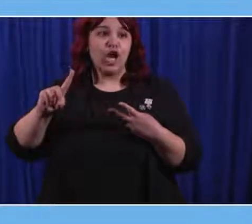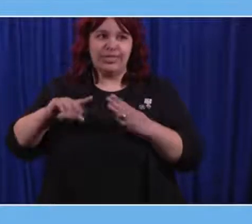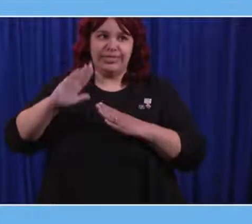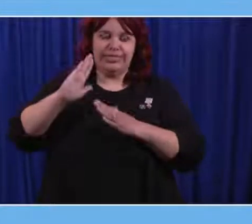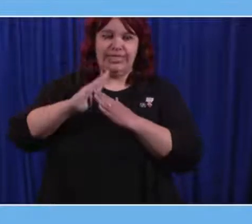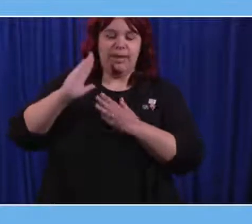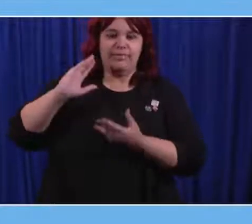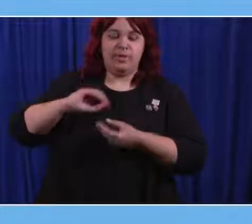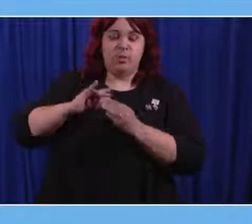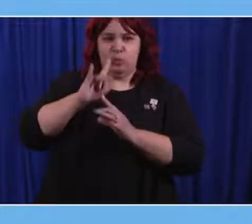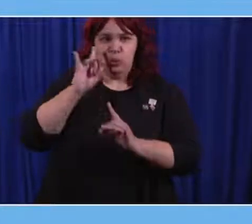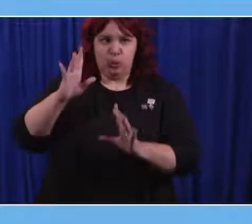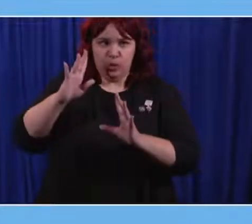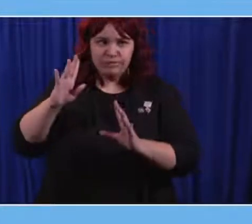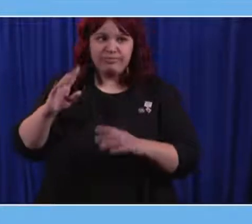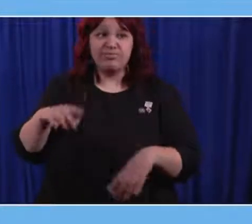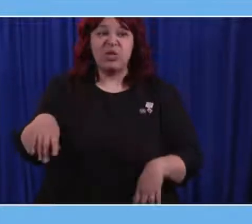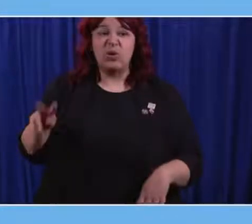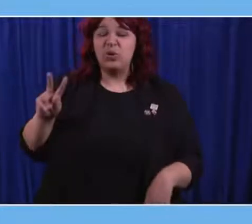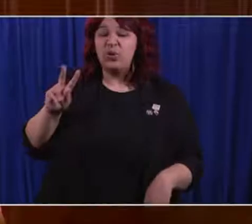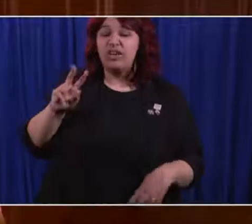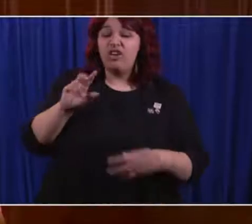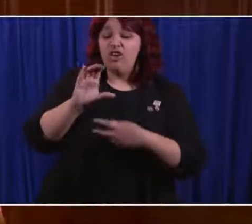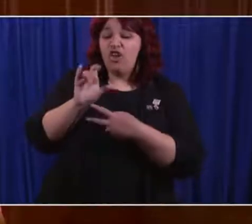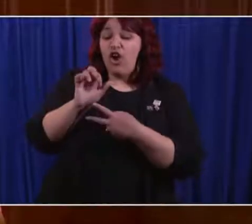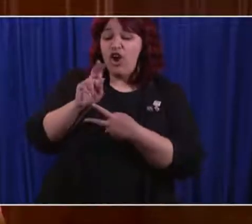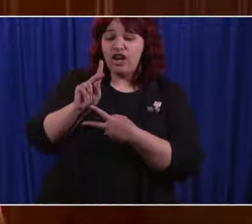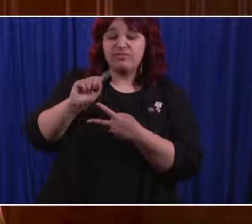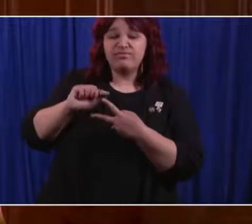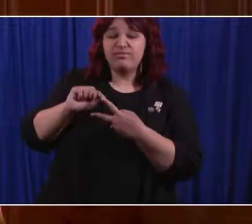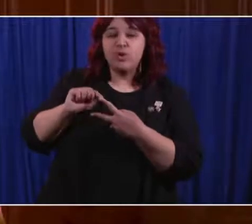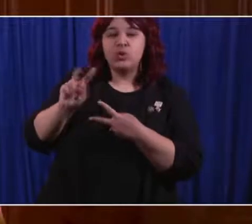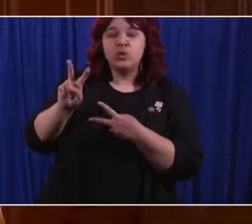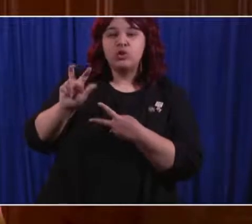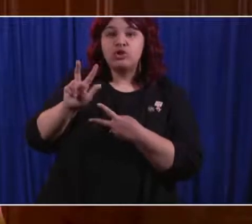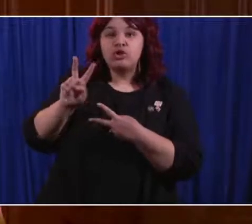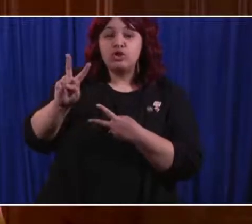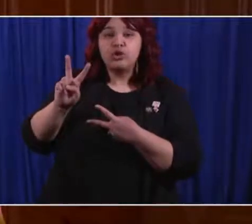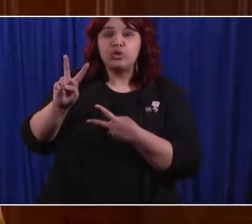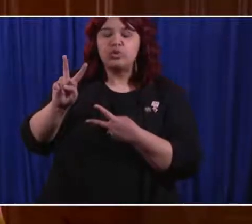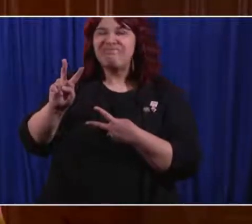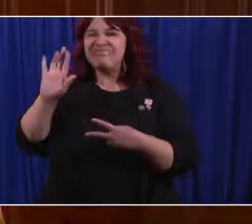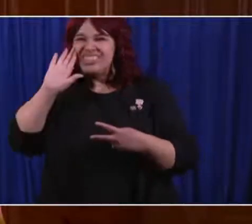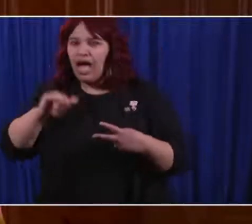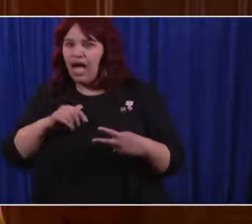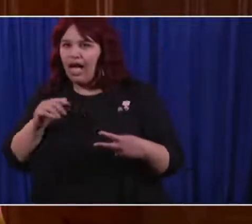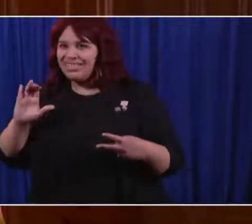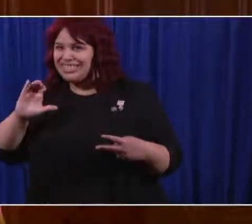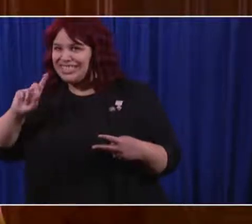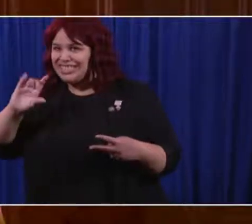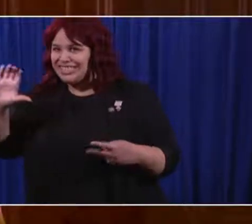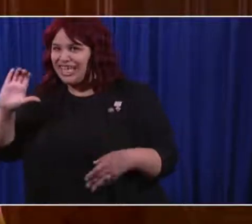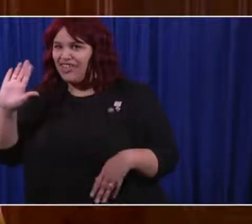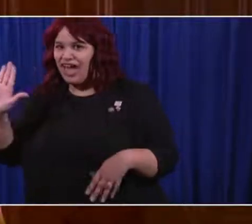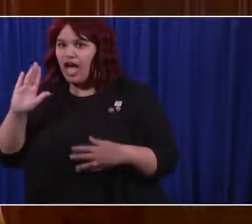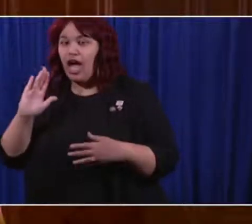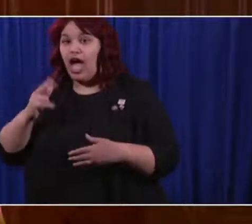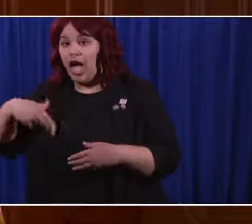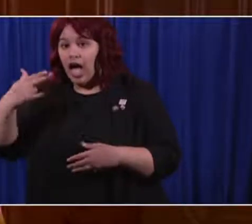232. So that's a little over 2 times a high incidence. So Clark has a high incidence. The good news in Clark is that